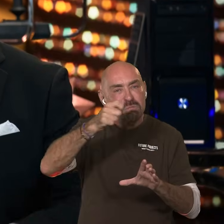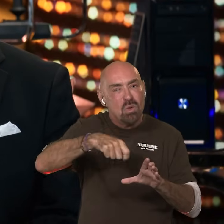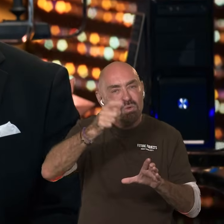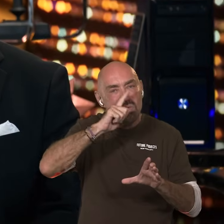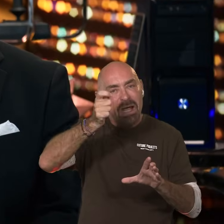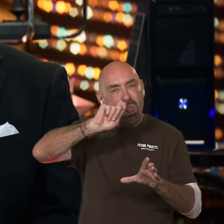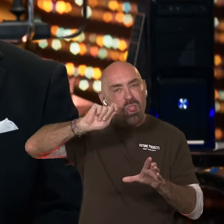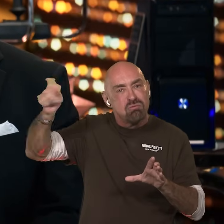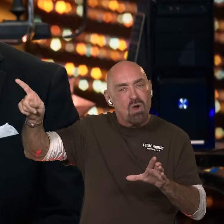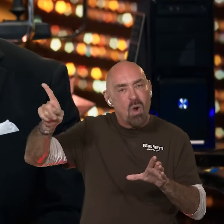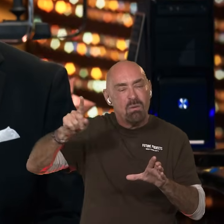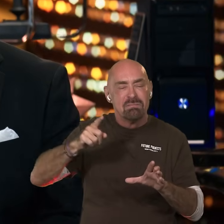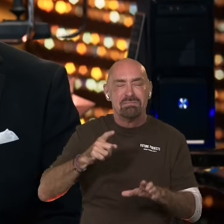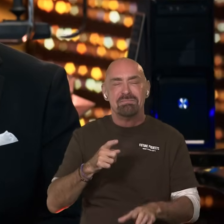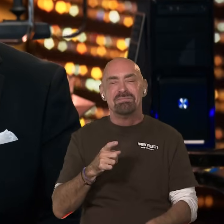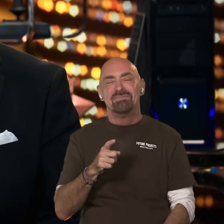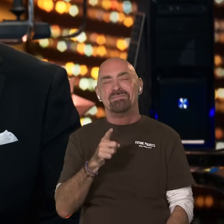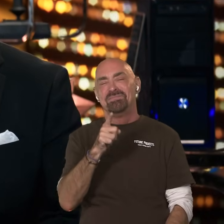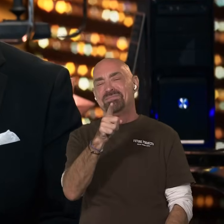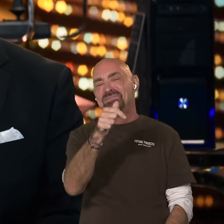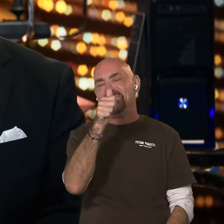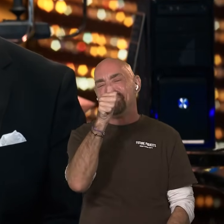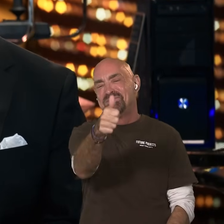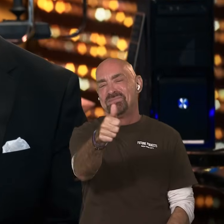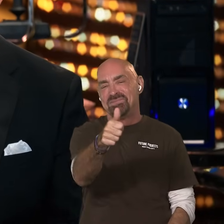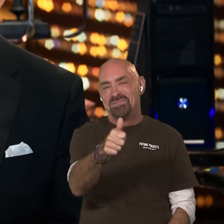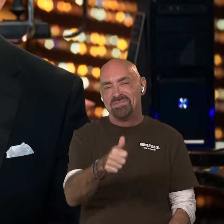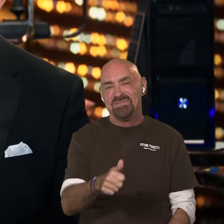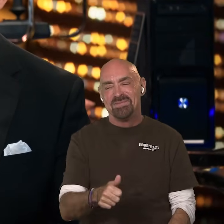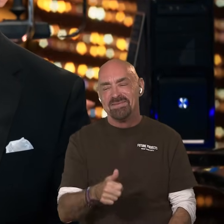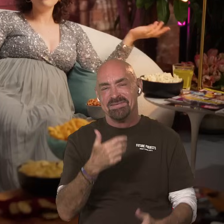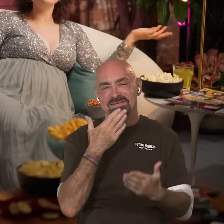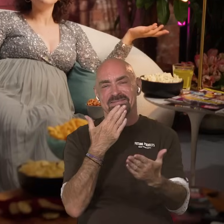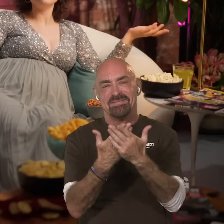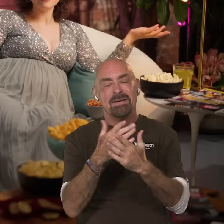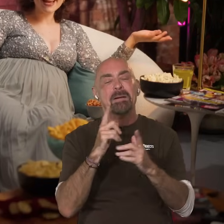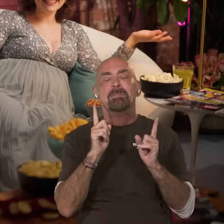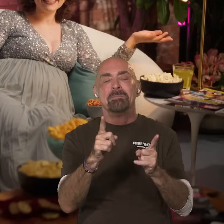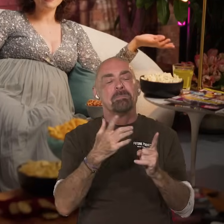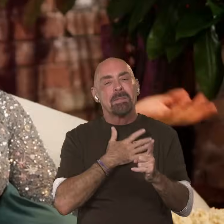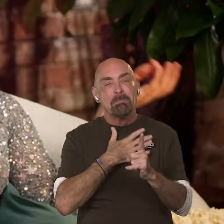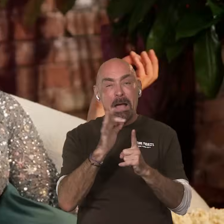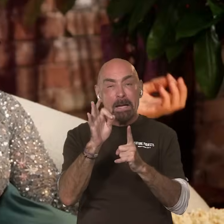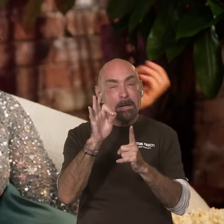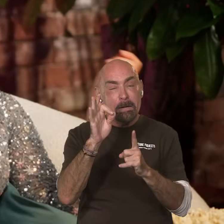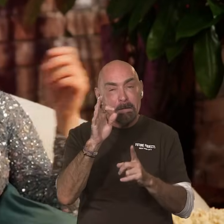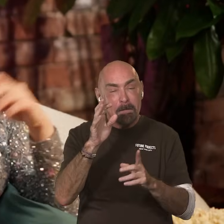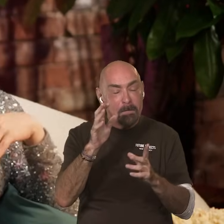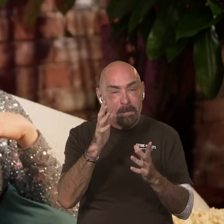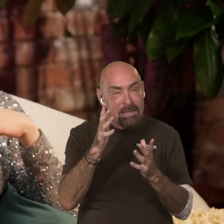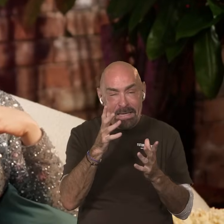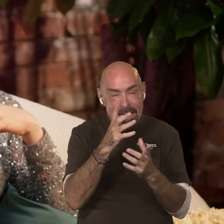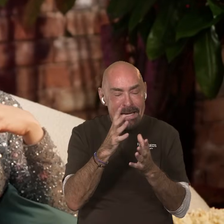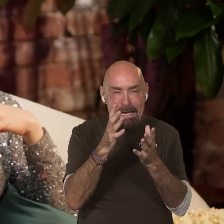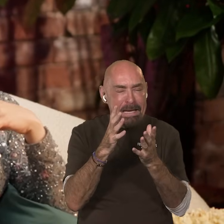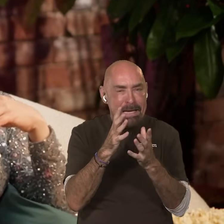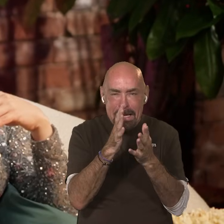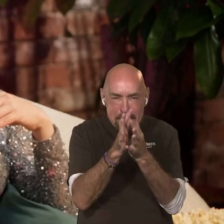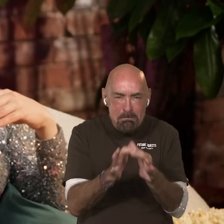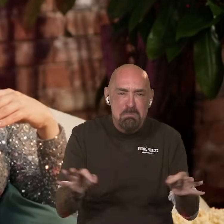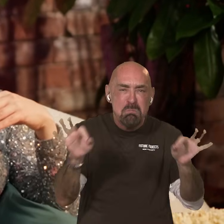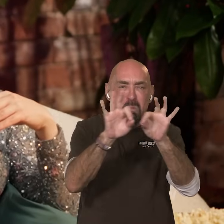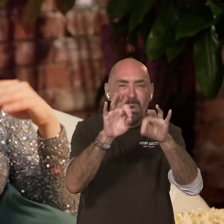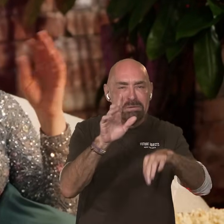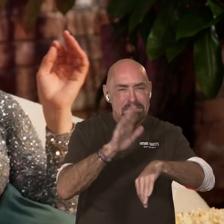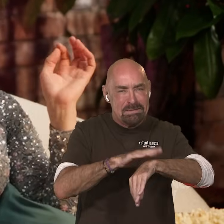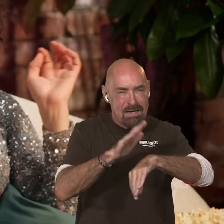Frankie. A window brick sounds totally overpowered. I think you're onto something. My point is this. It's a really exciting time for strategy